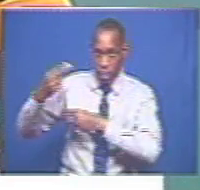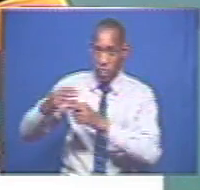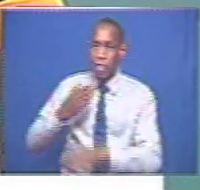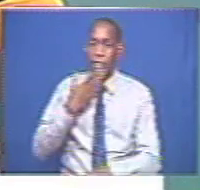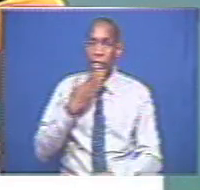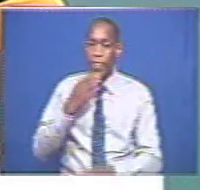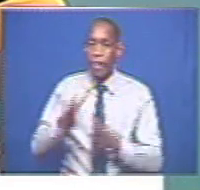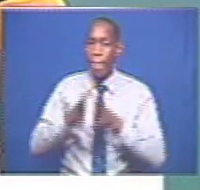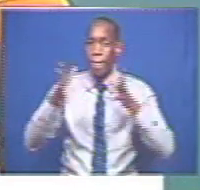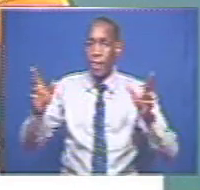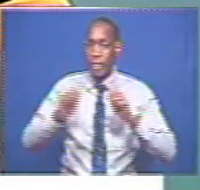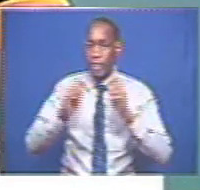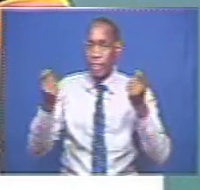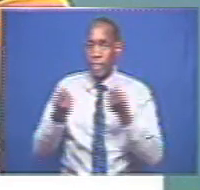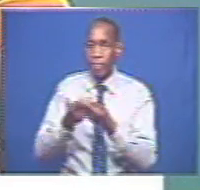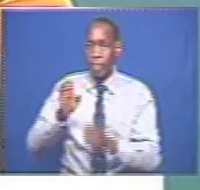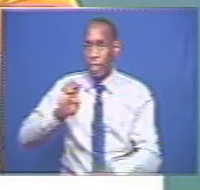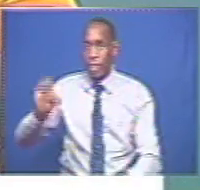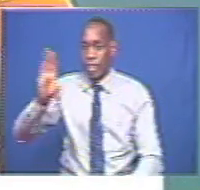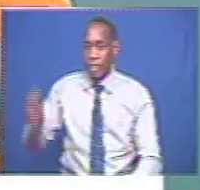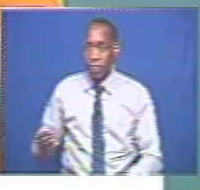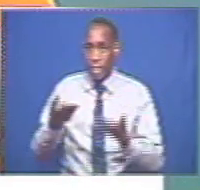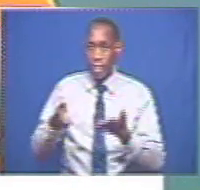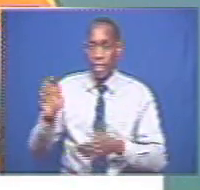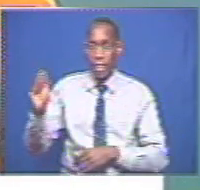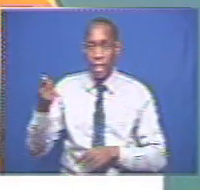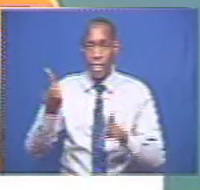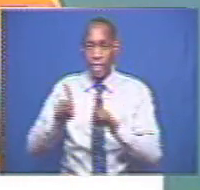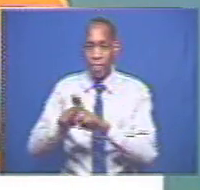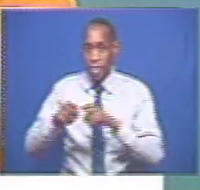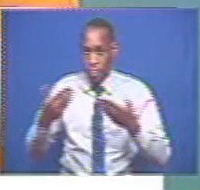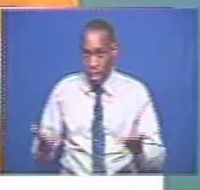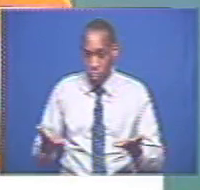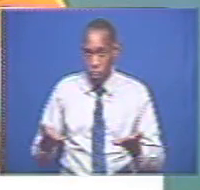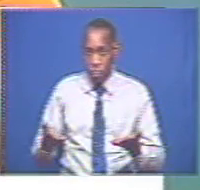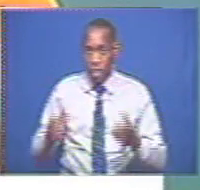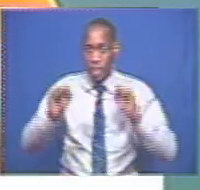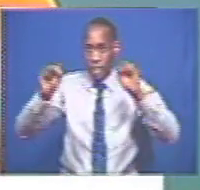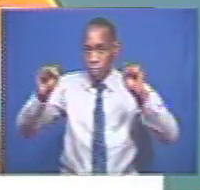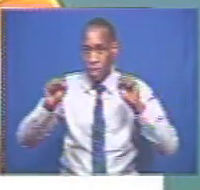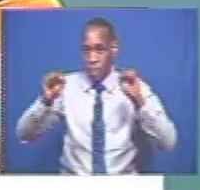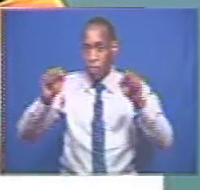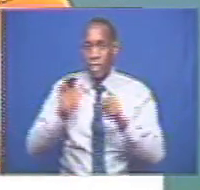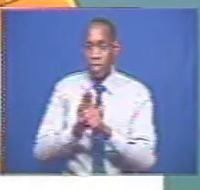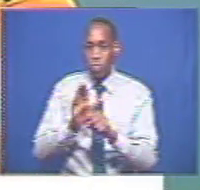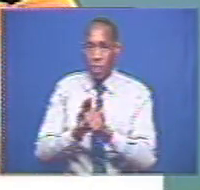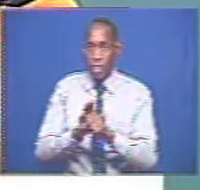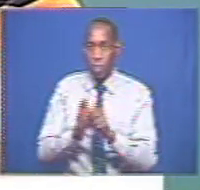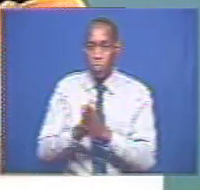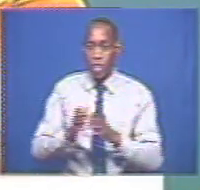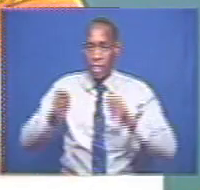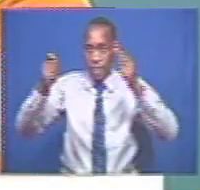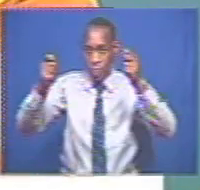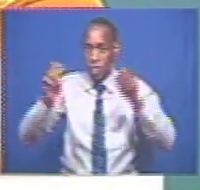biggest team in East Africa, not just in Kenya, in terms of fan support, in terms of titles